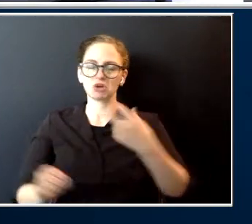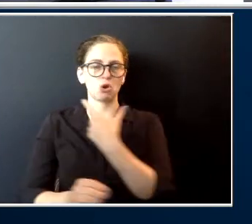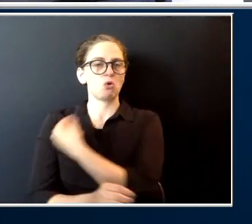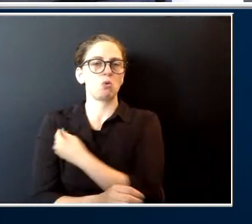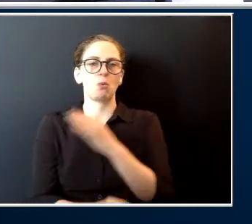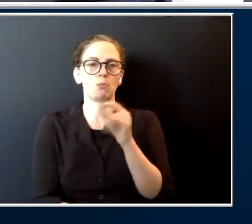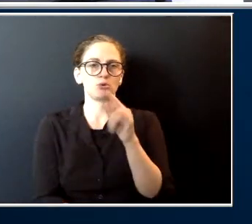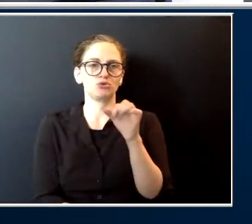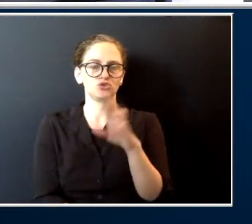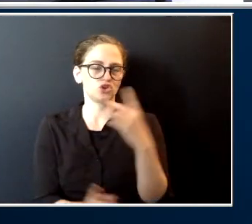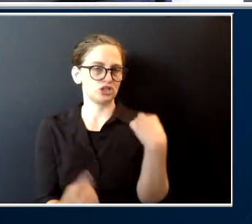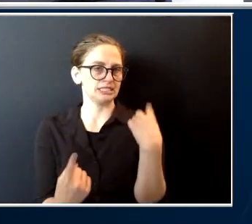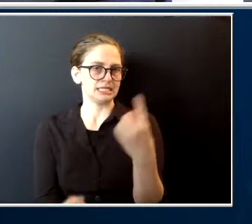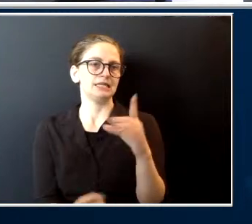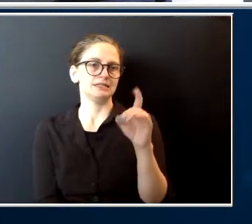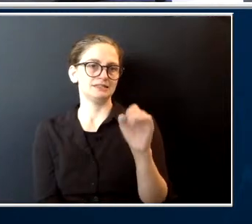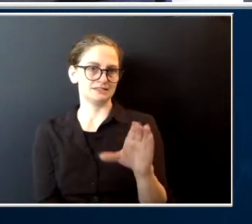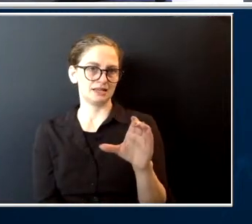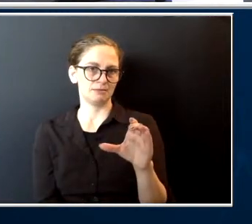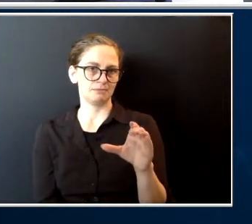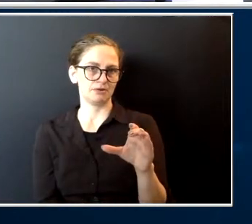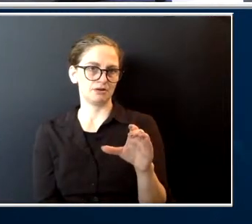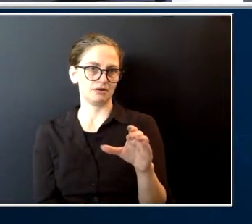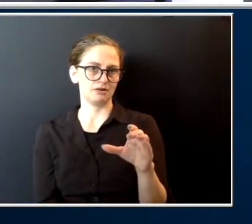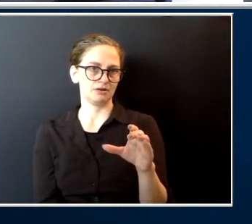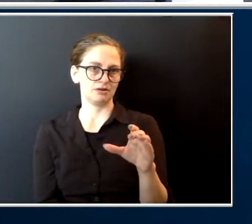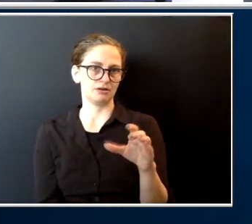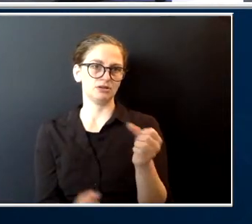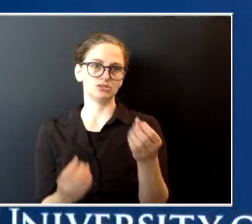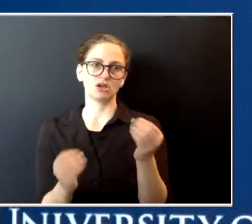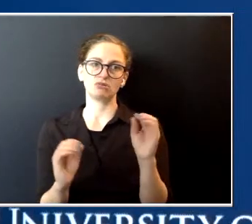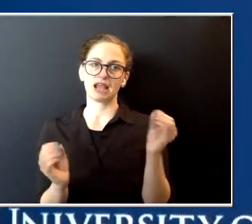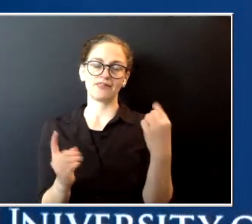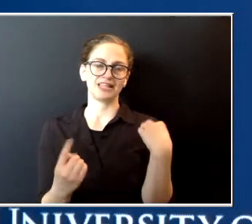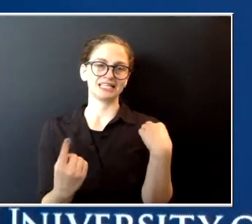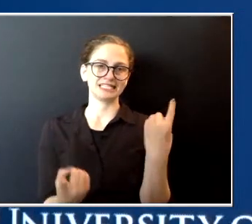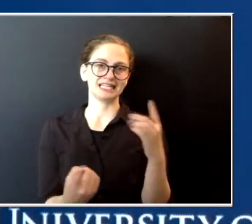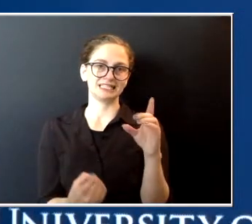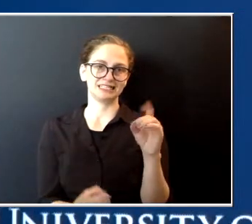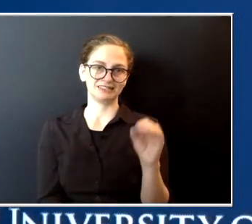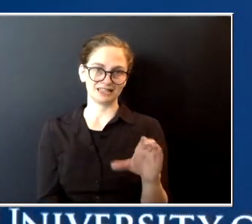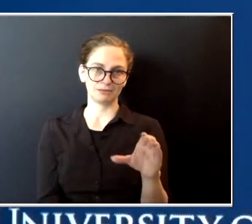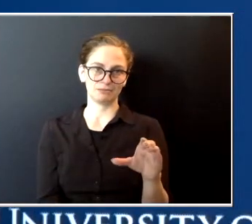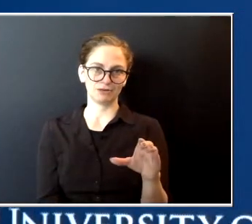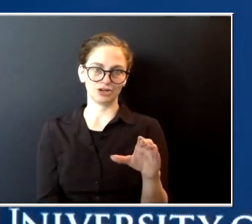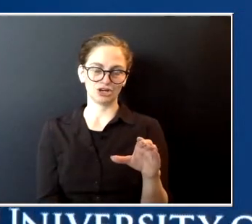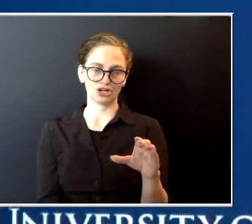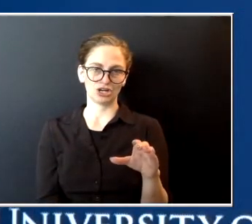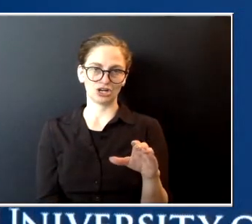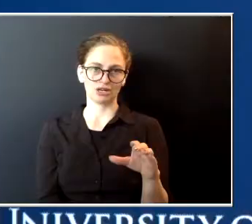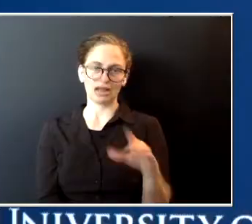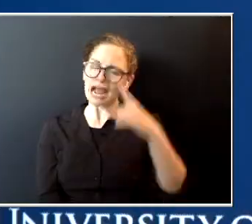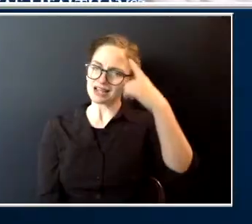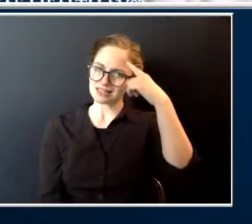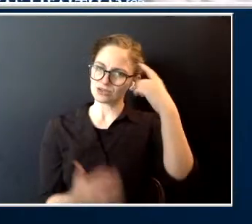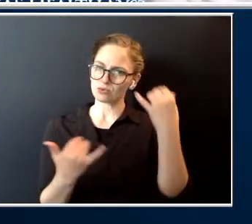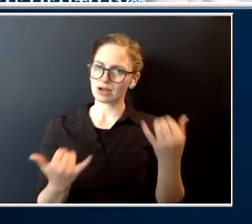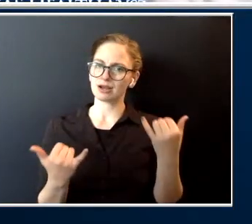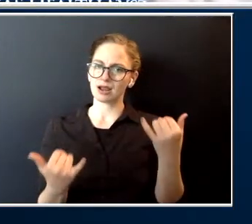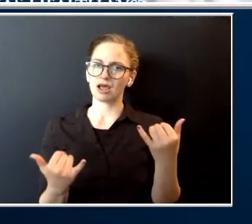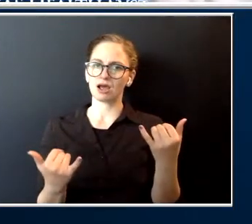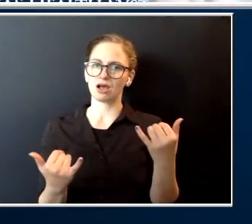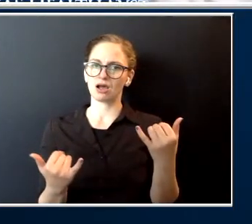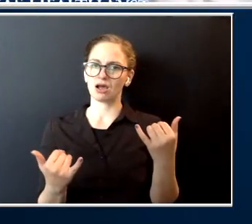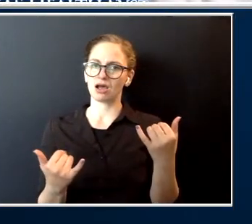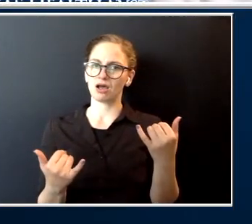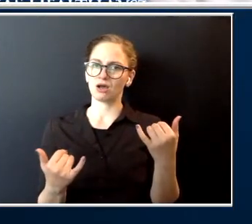What do you think? Since not a booster since December, a little nervous. Right. And Hawkeye, I think we actually have our inpatient count. We haven't given that inpatient count in forever, but we